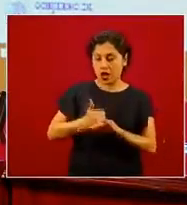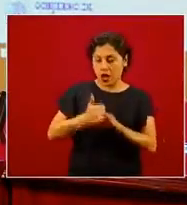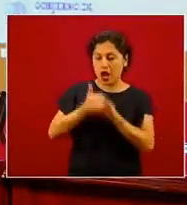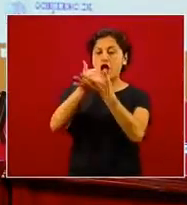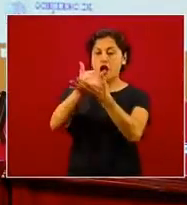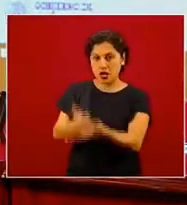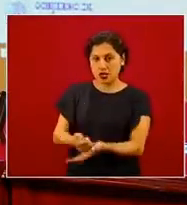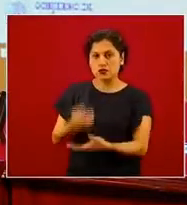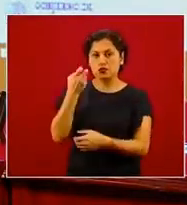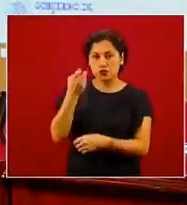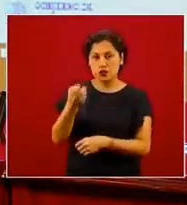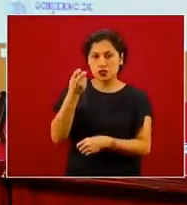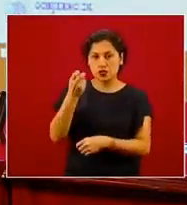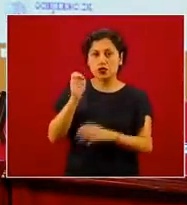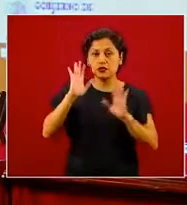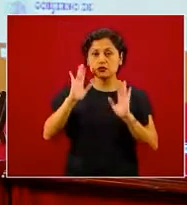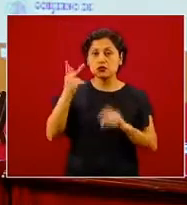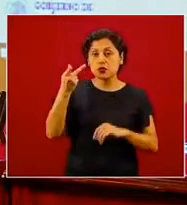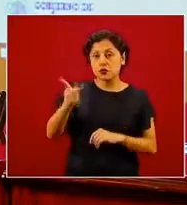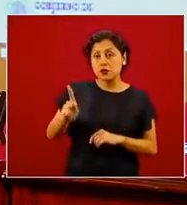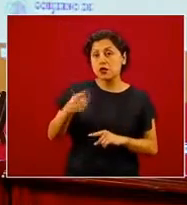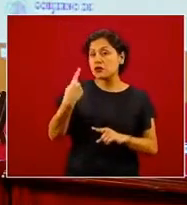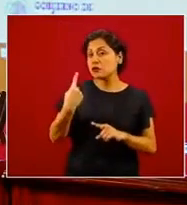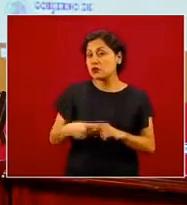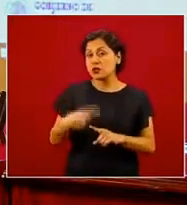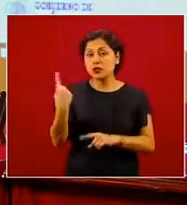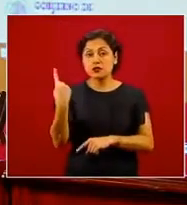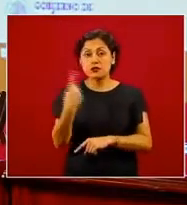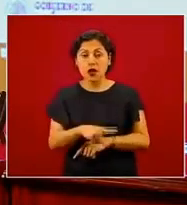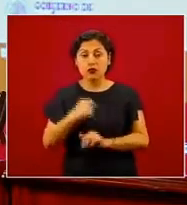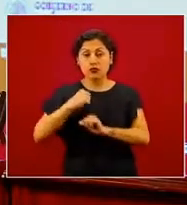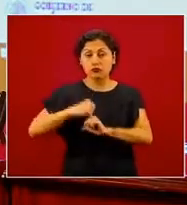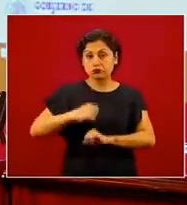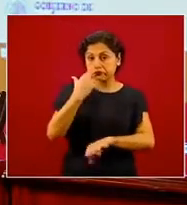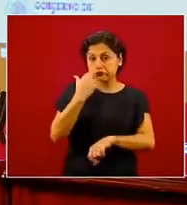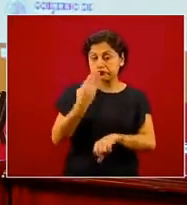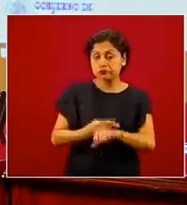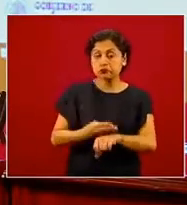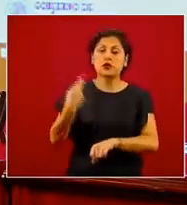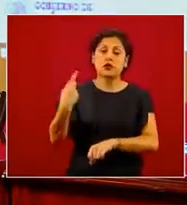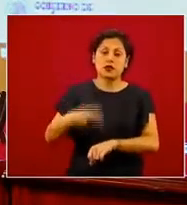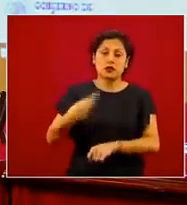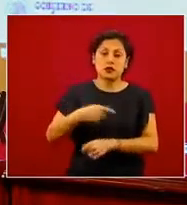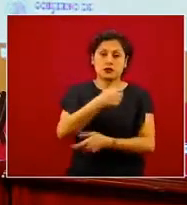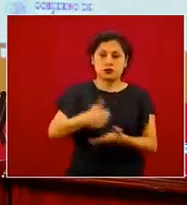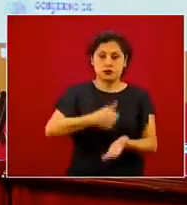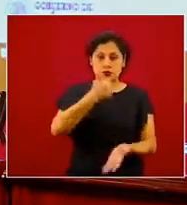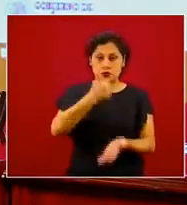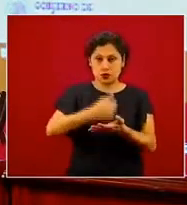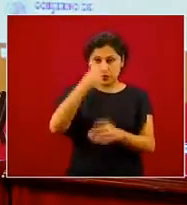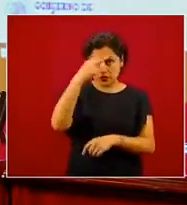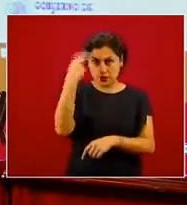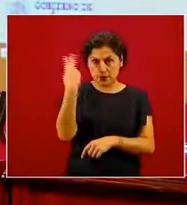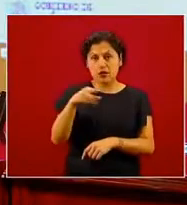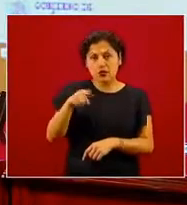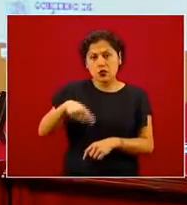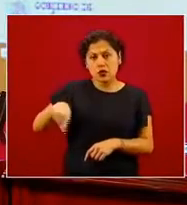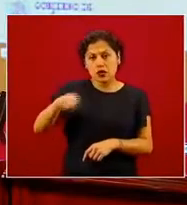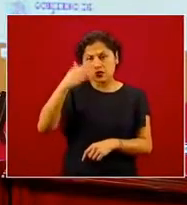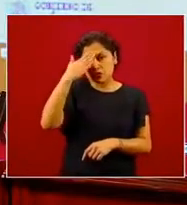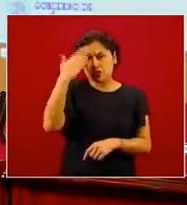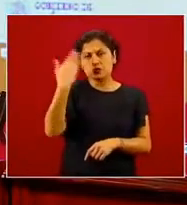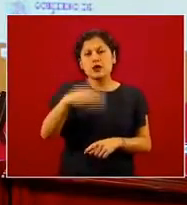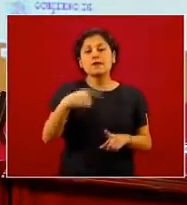activity. And they are the ones who will define what time of actions will be taken based on the